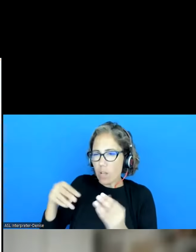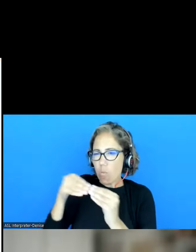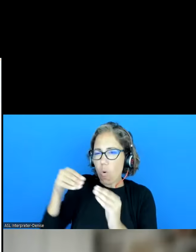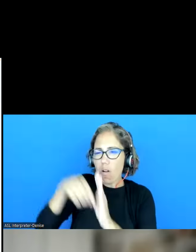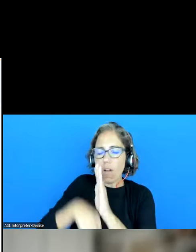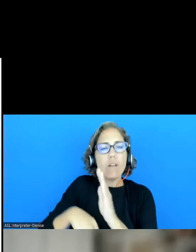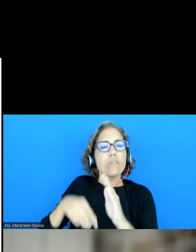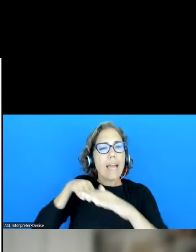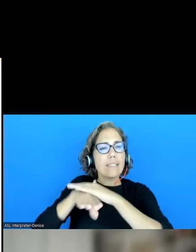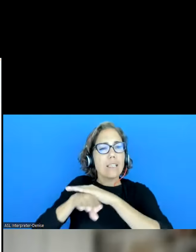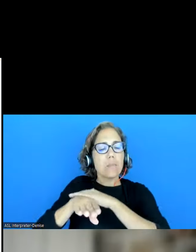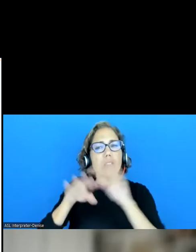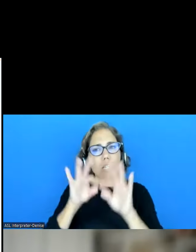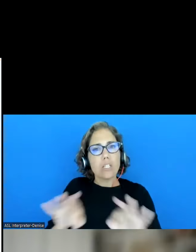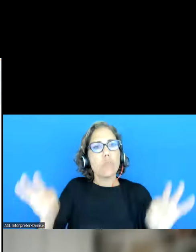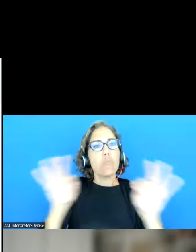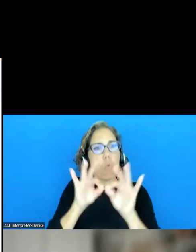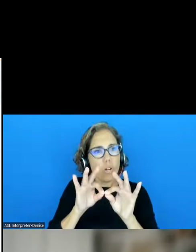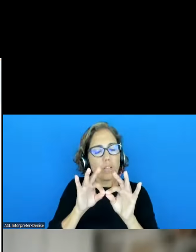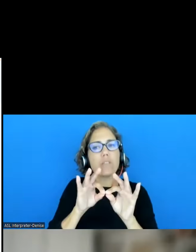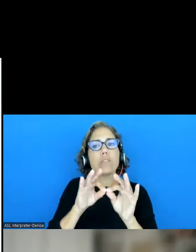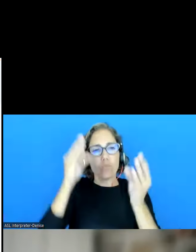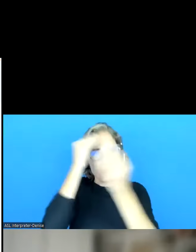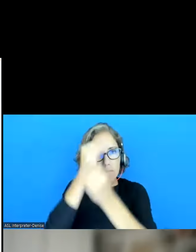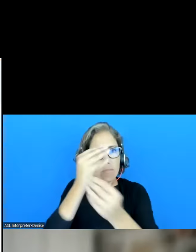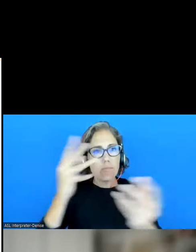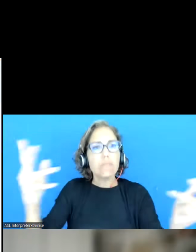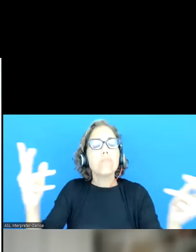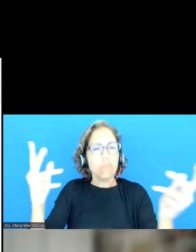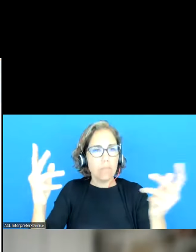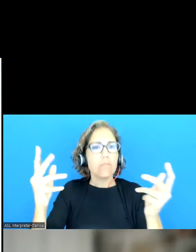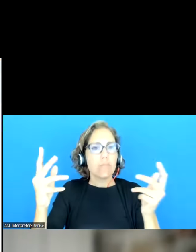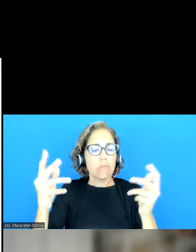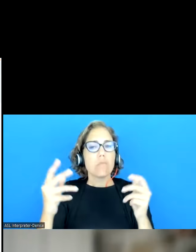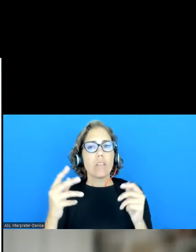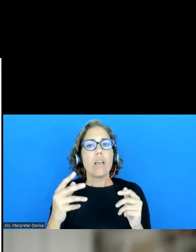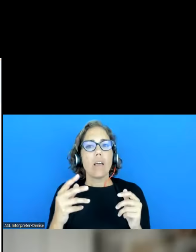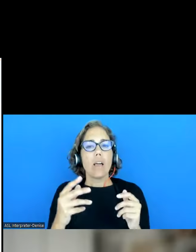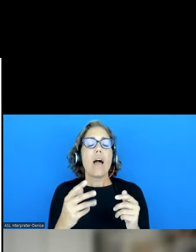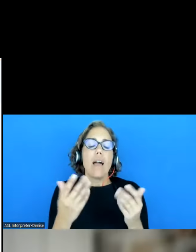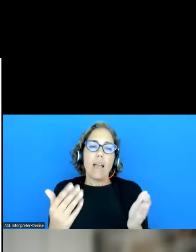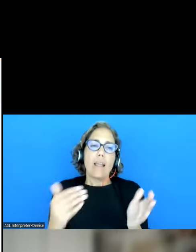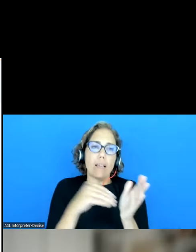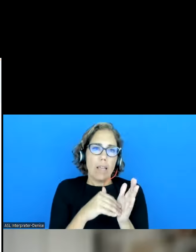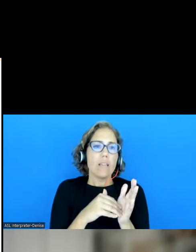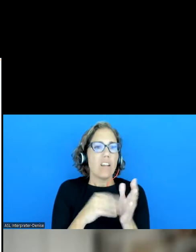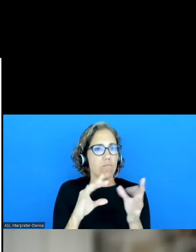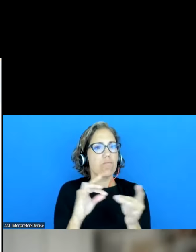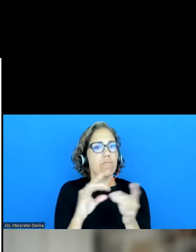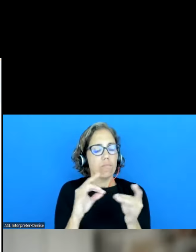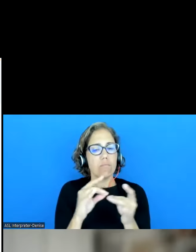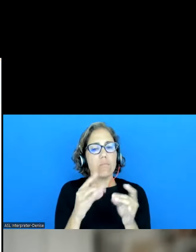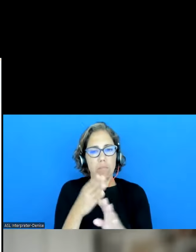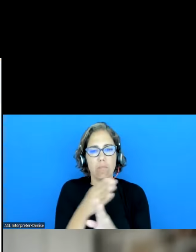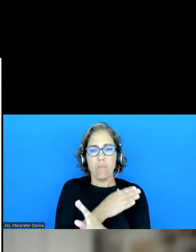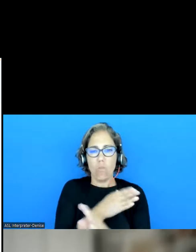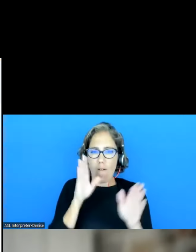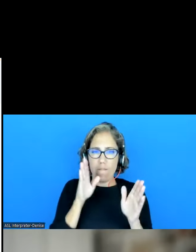is important to share these thoughts. It is important to, like I said before, focus